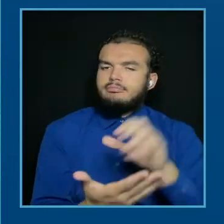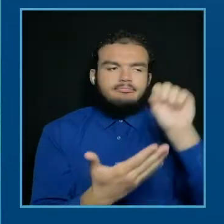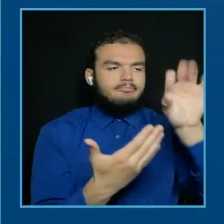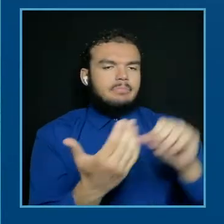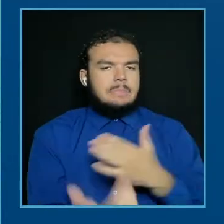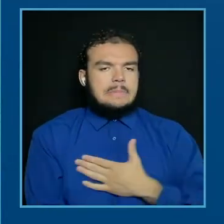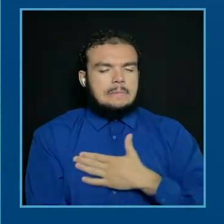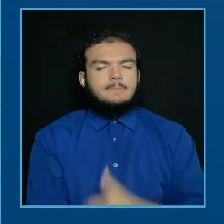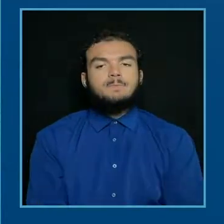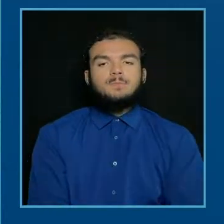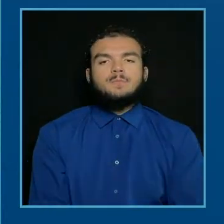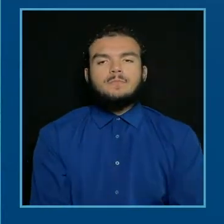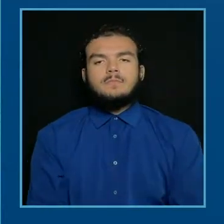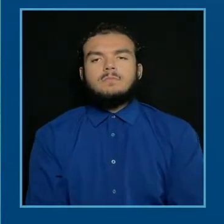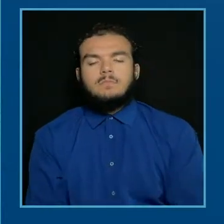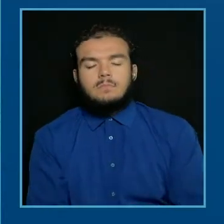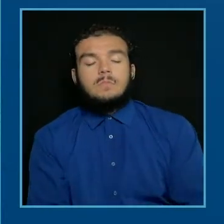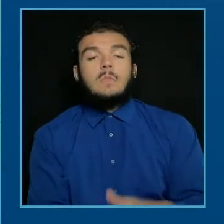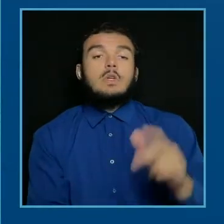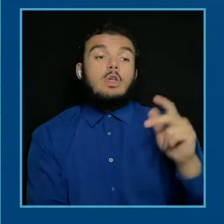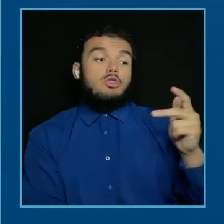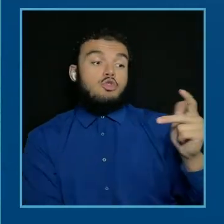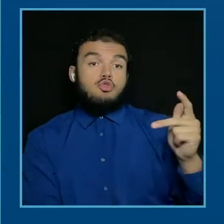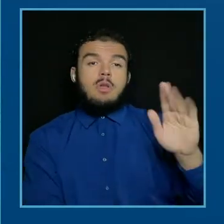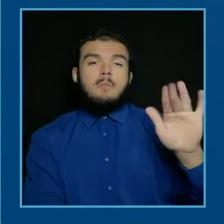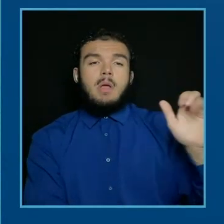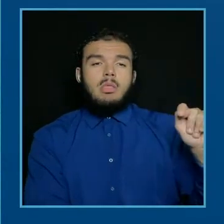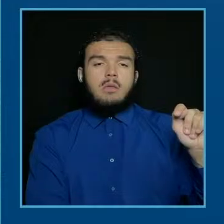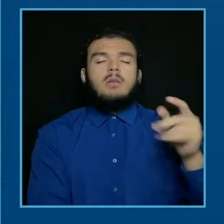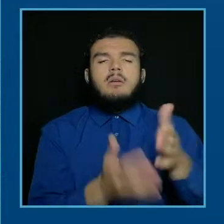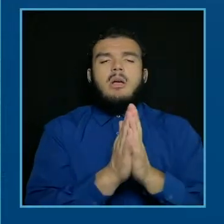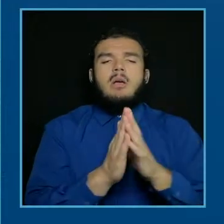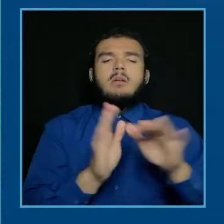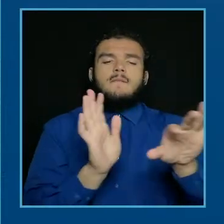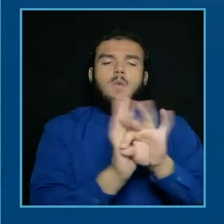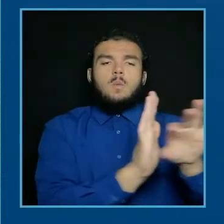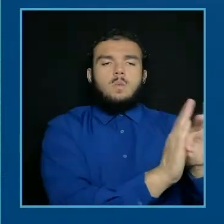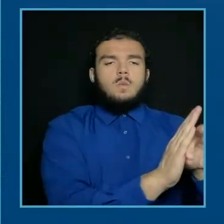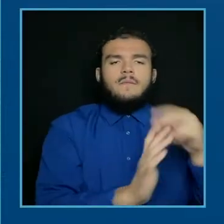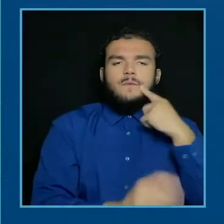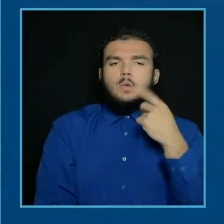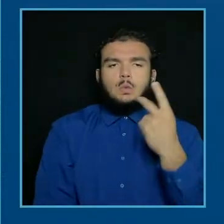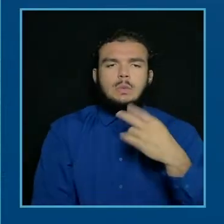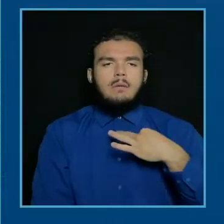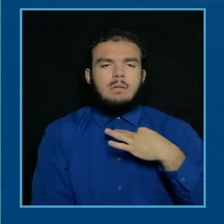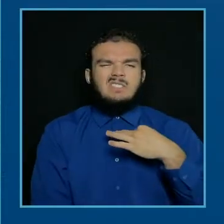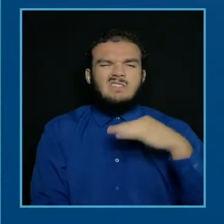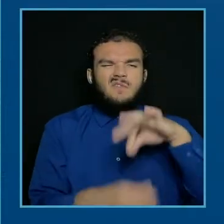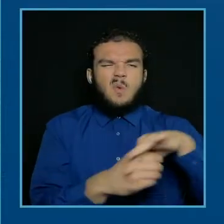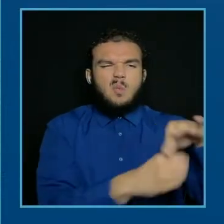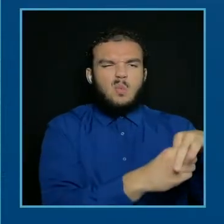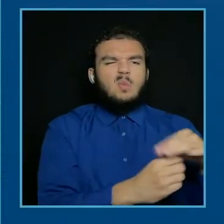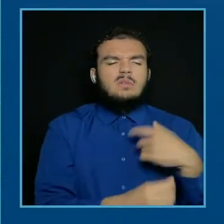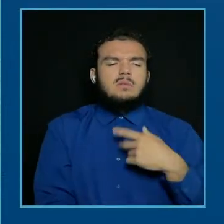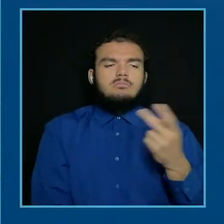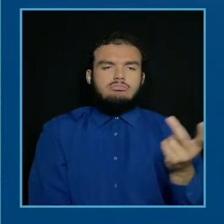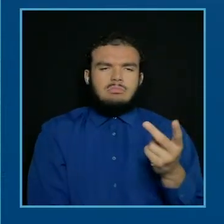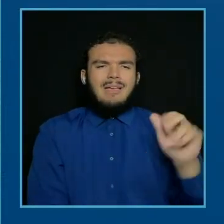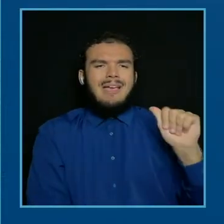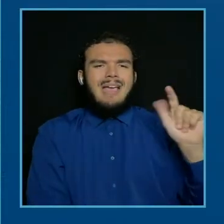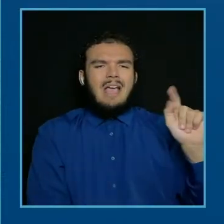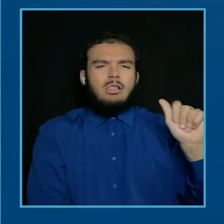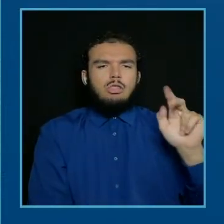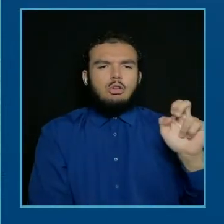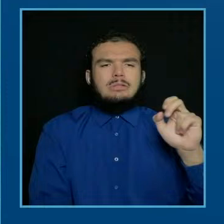So during the third ballot, the members were asked to cast votes for two candidates, one for each of the two at-large